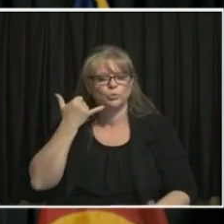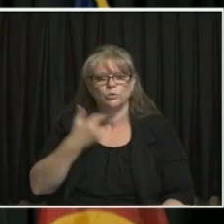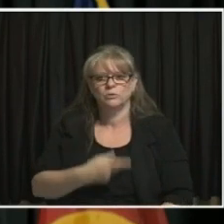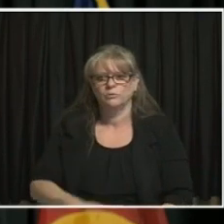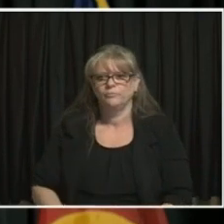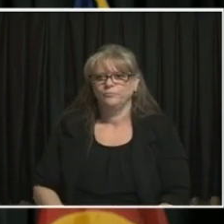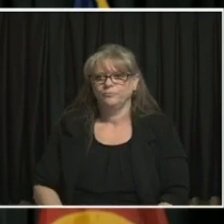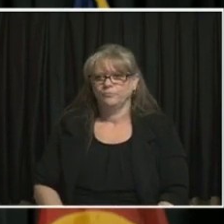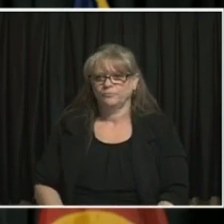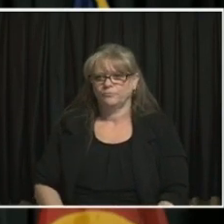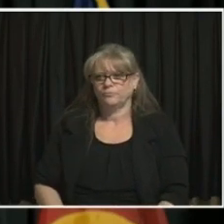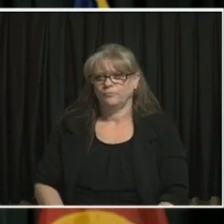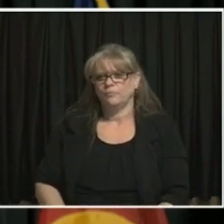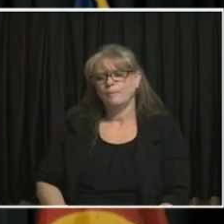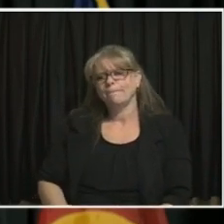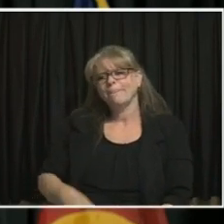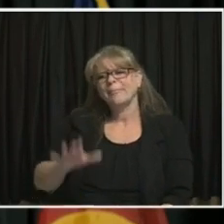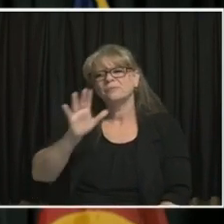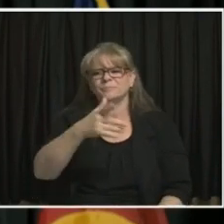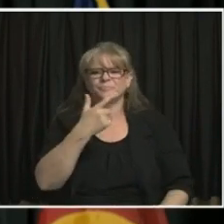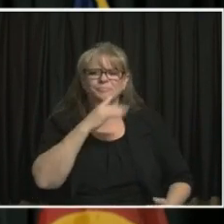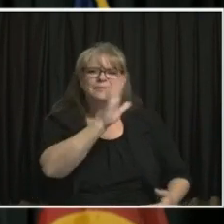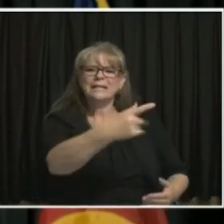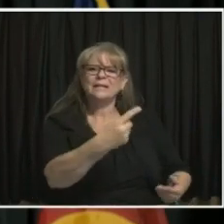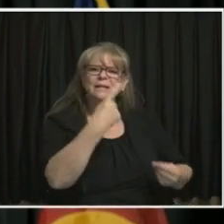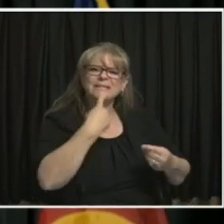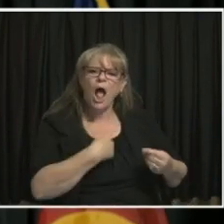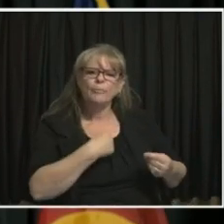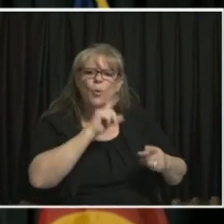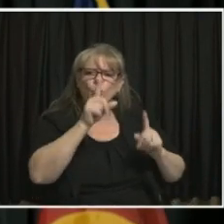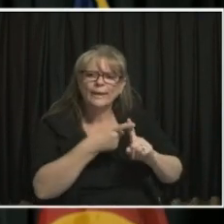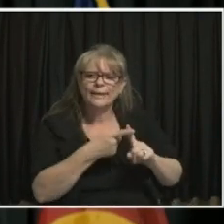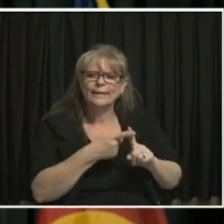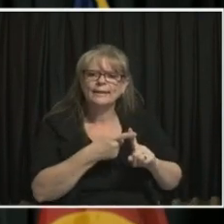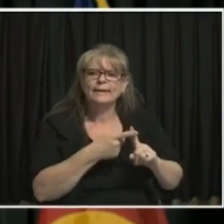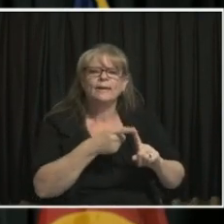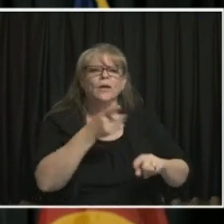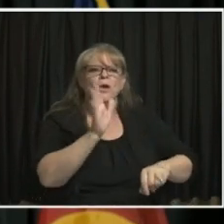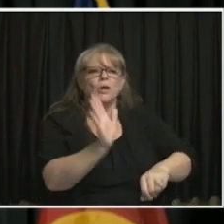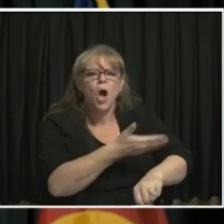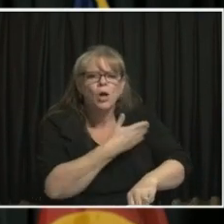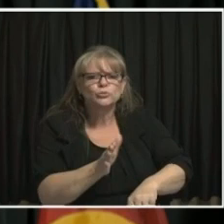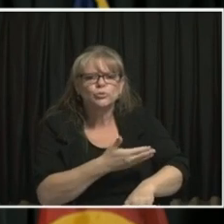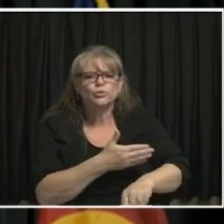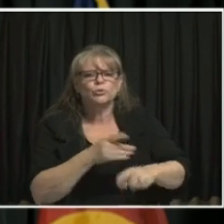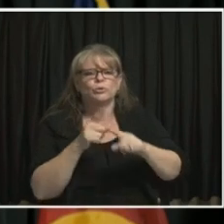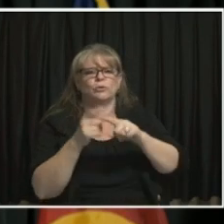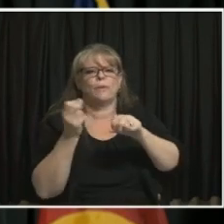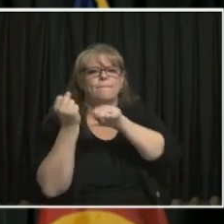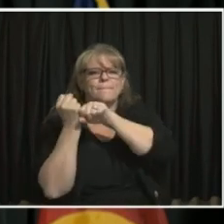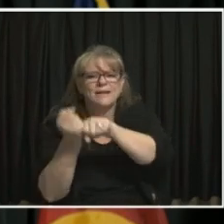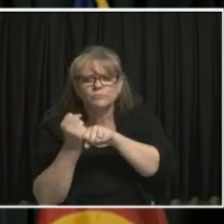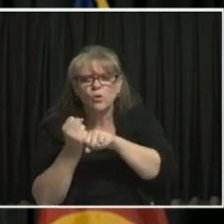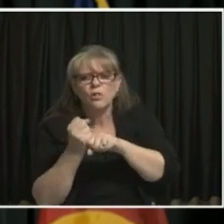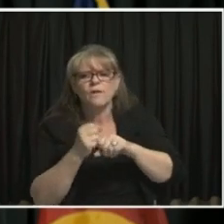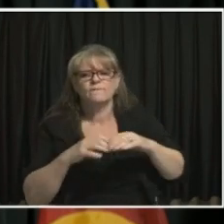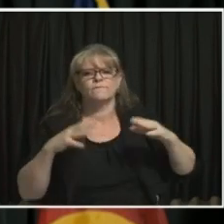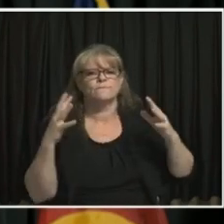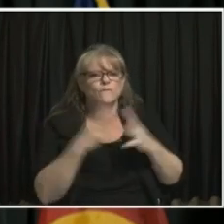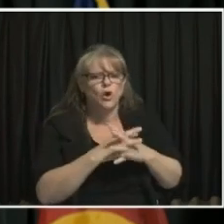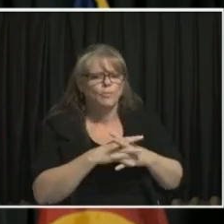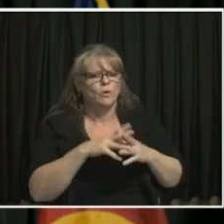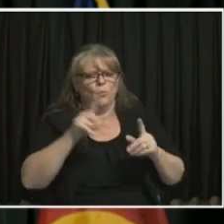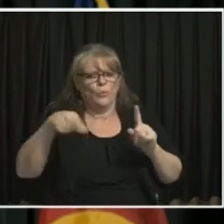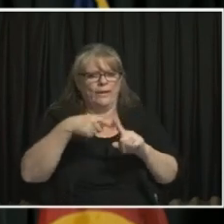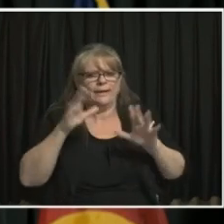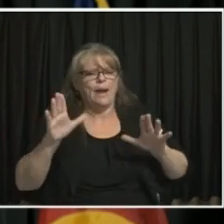Governor, please answer this. When will concerts, sporting events, and gatherings of 10 or more be allowed? Please answer. That's one of the